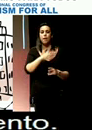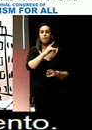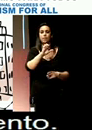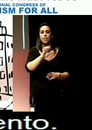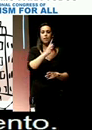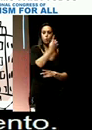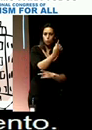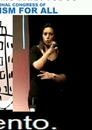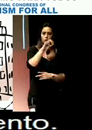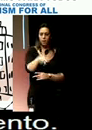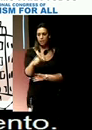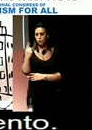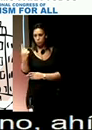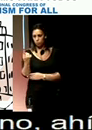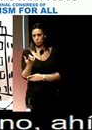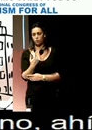One.